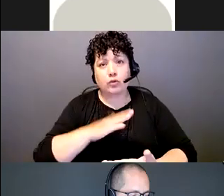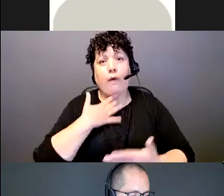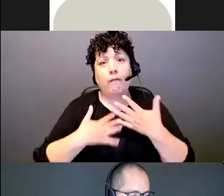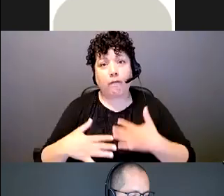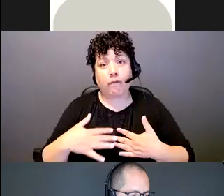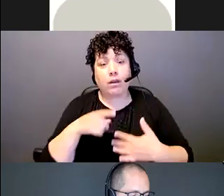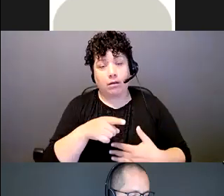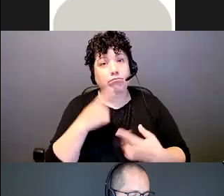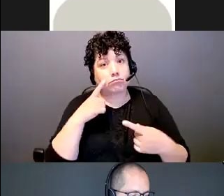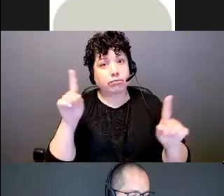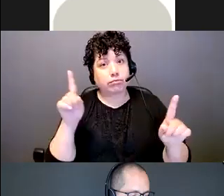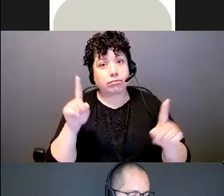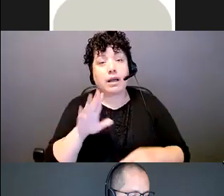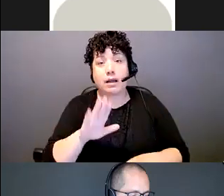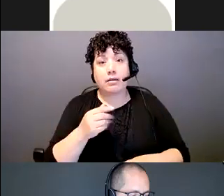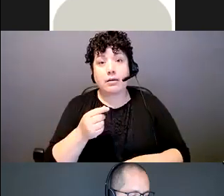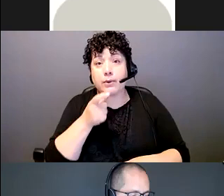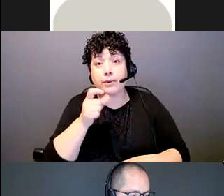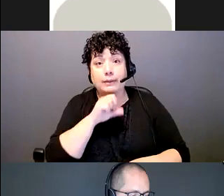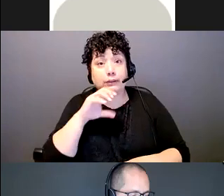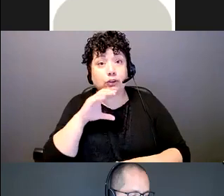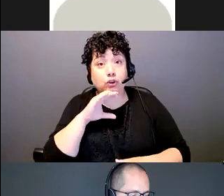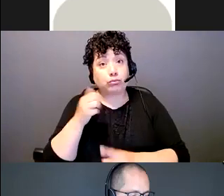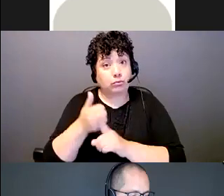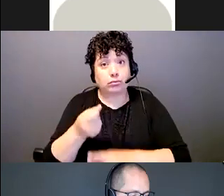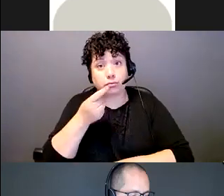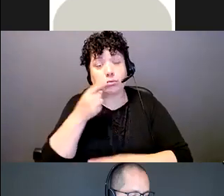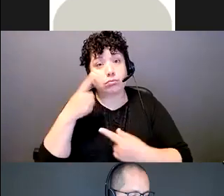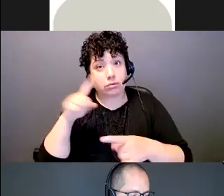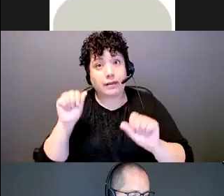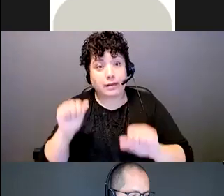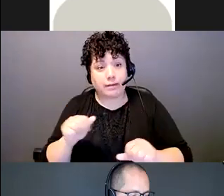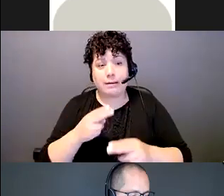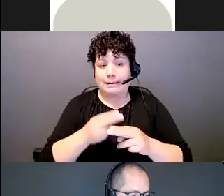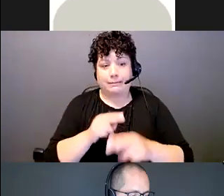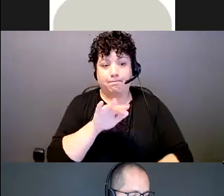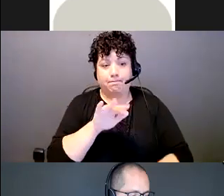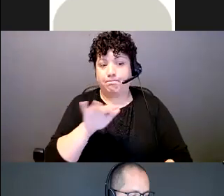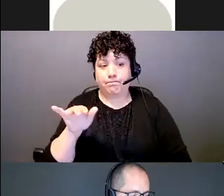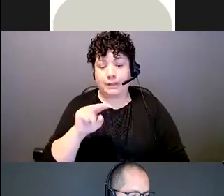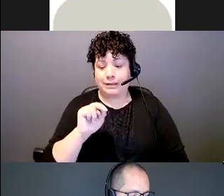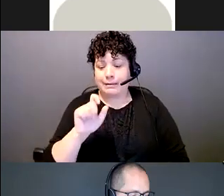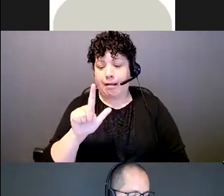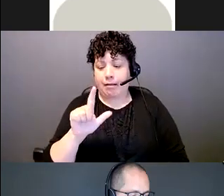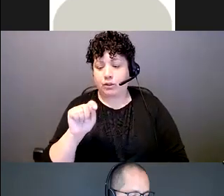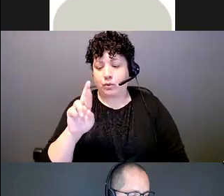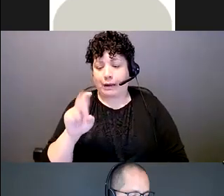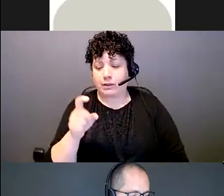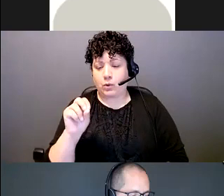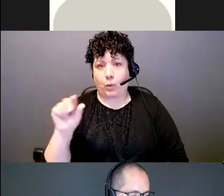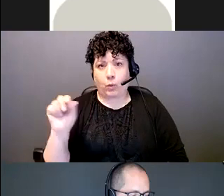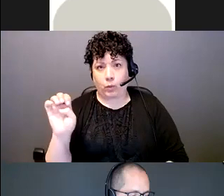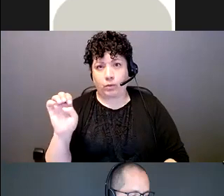well tolerated in older adults. Naltrexone is the drug that is used that